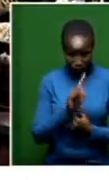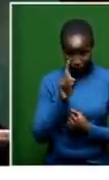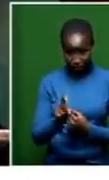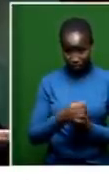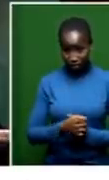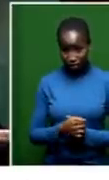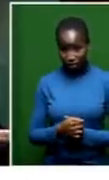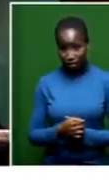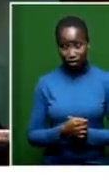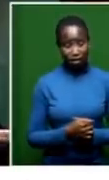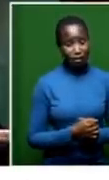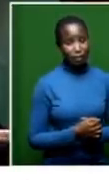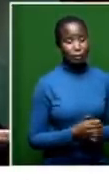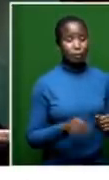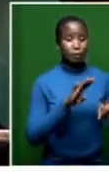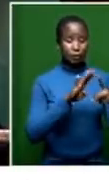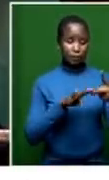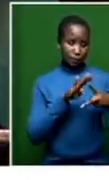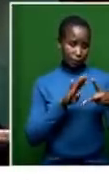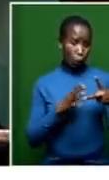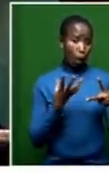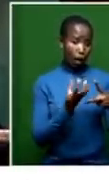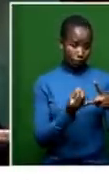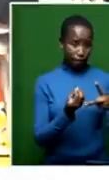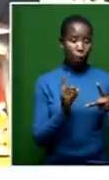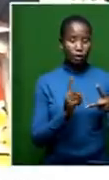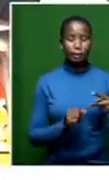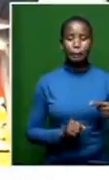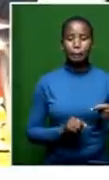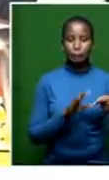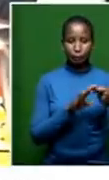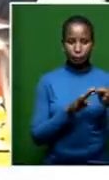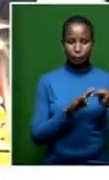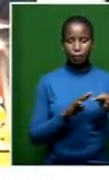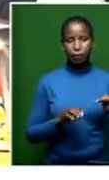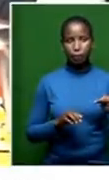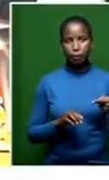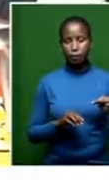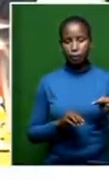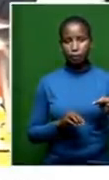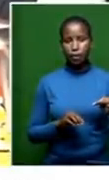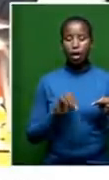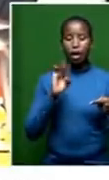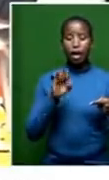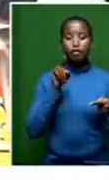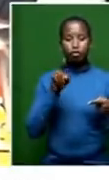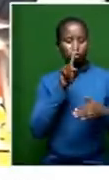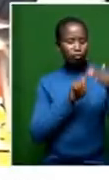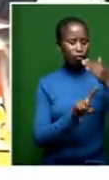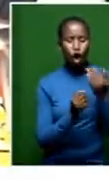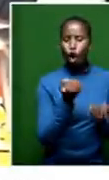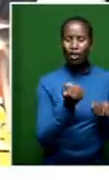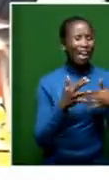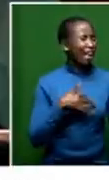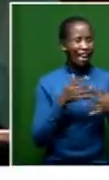Two things, Sakina. First, when you ask the court, and it's not only the Constitutional Court, could be any court, when